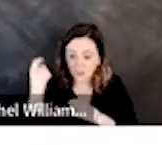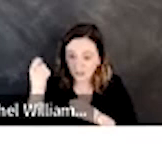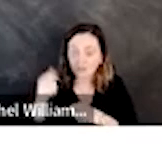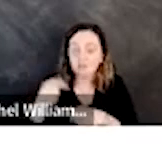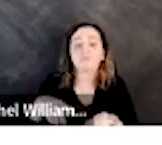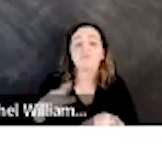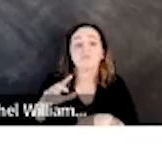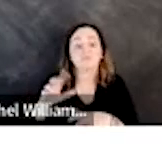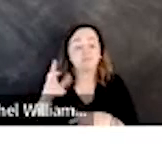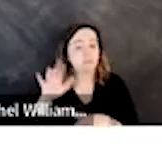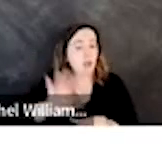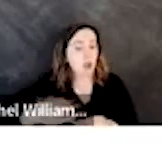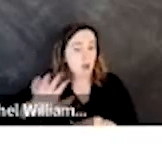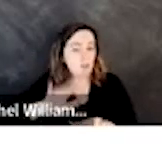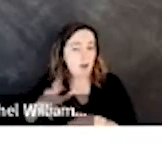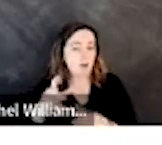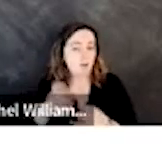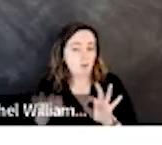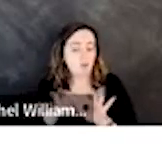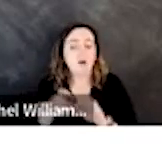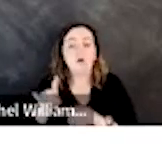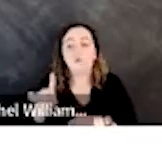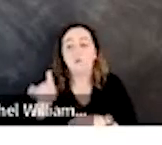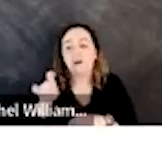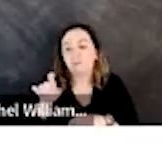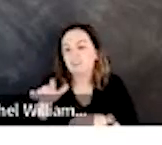$116,000 for North Carolina residents and